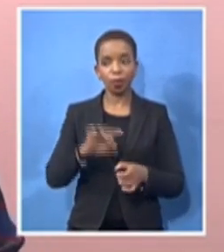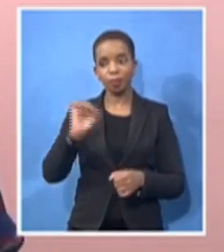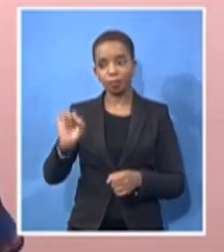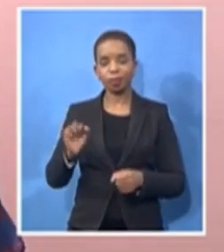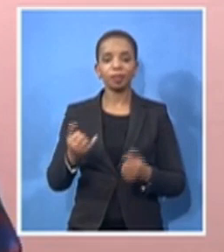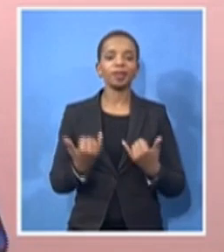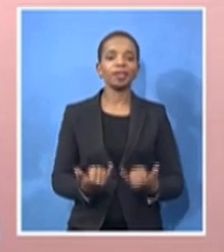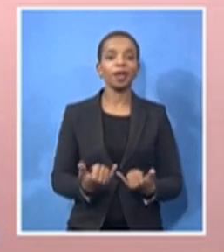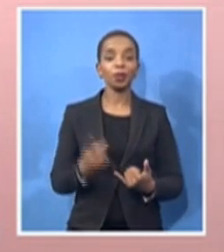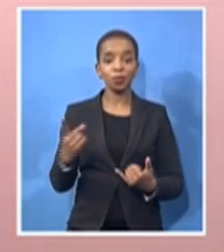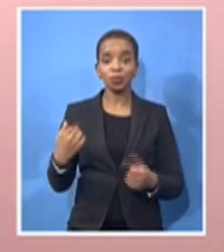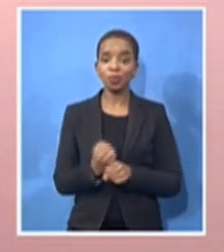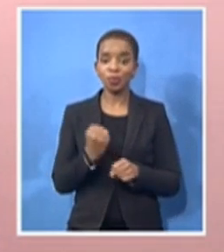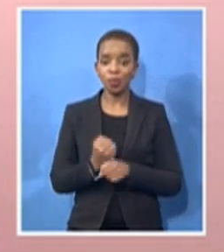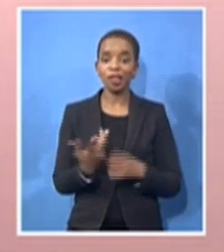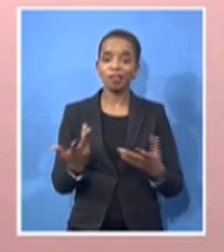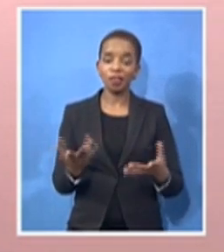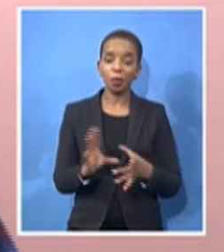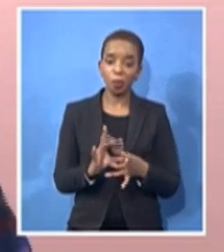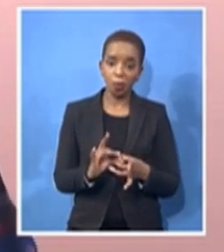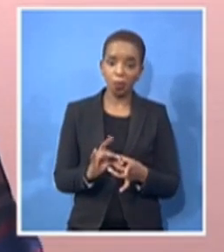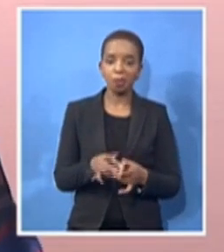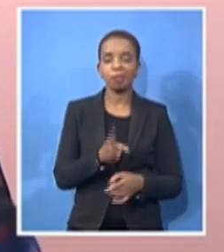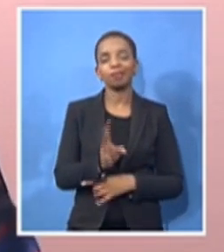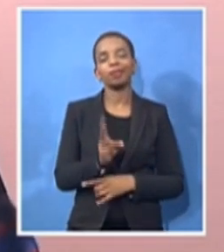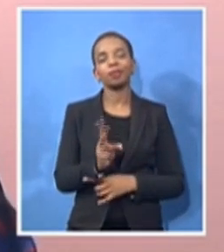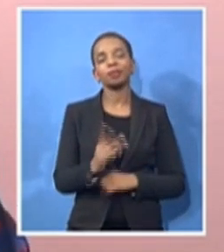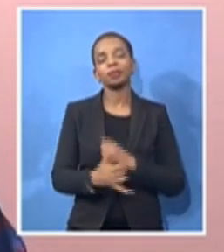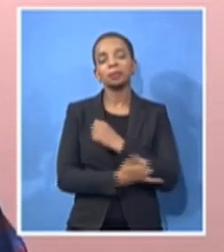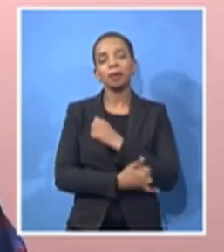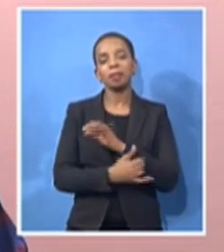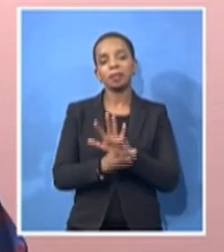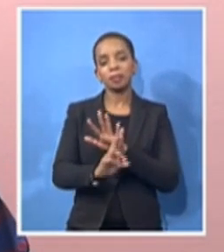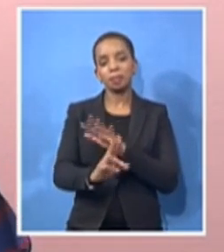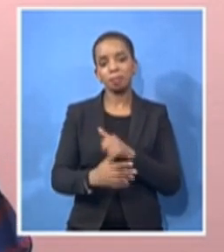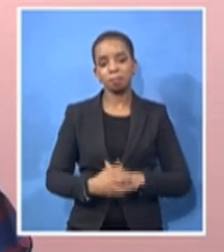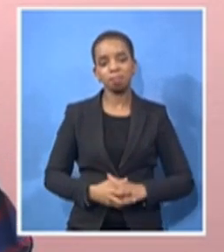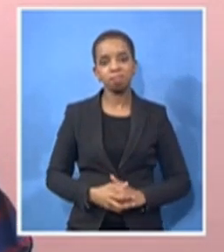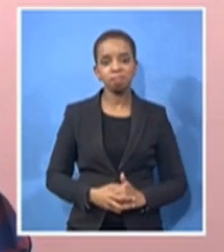Ambassador. We appreciate that you